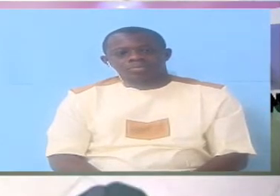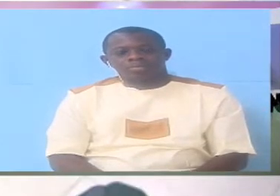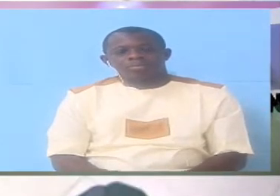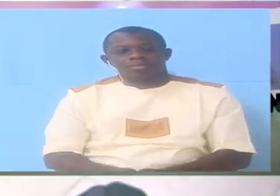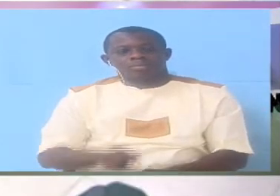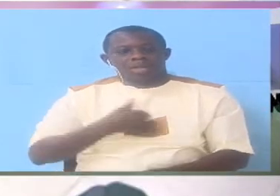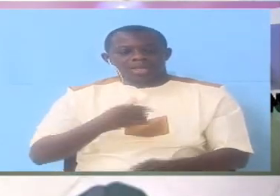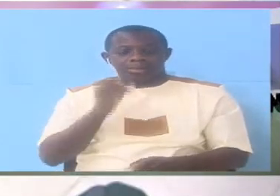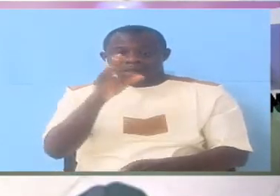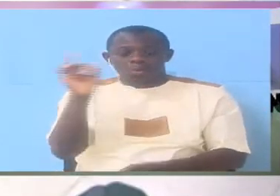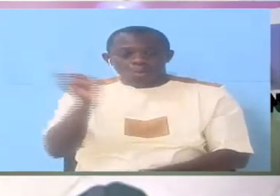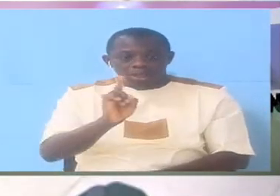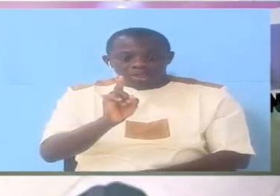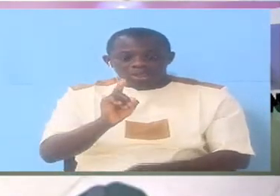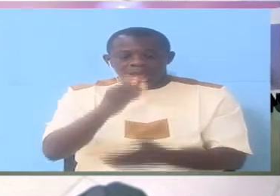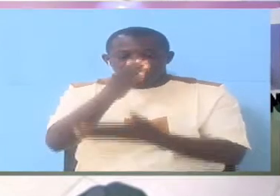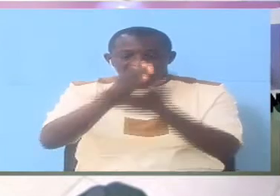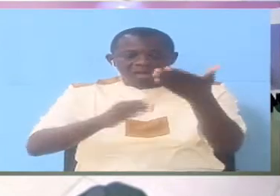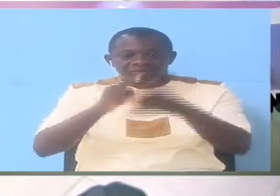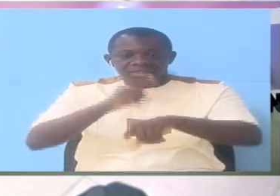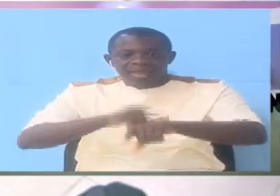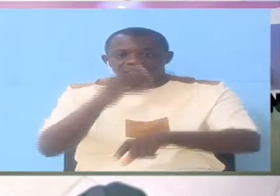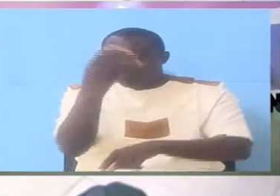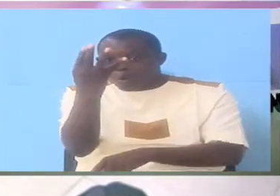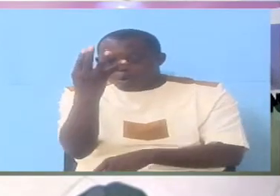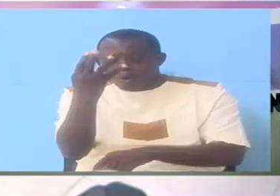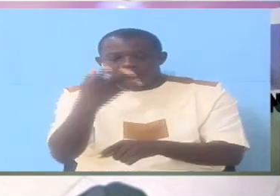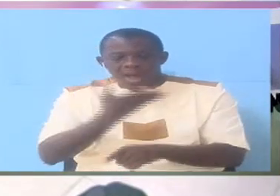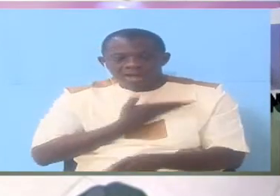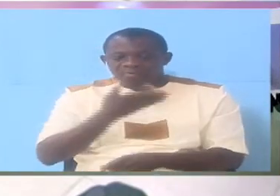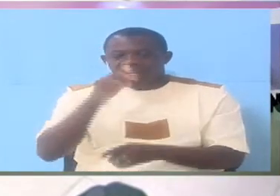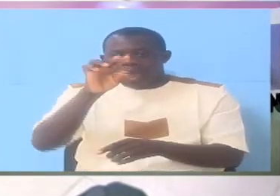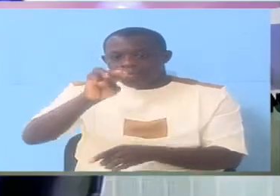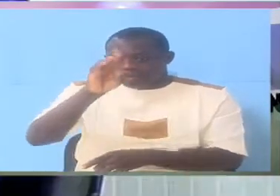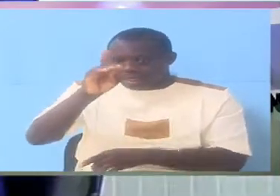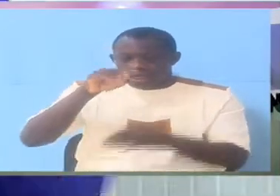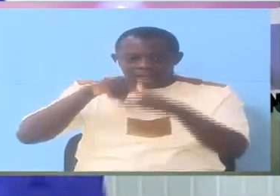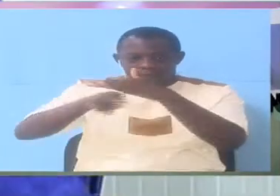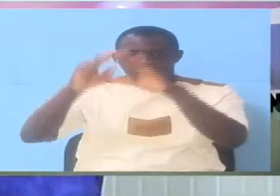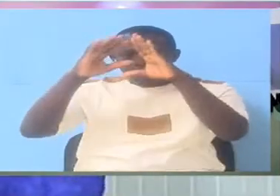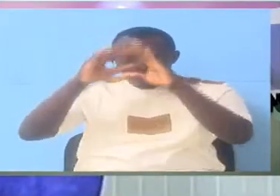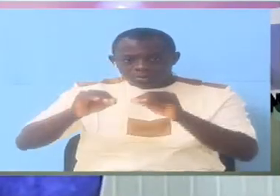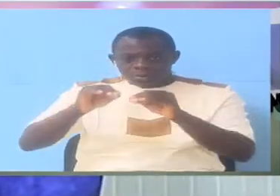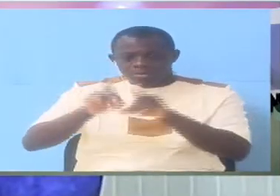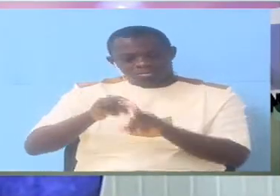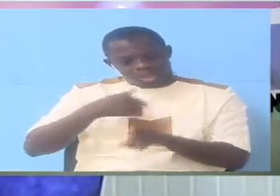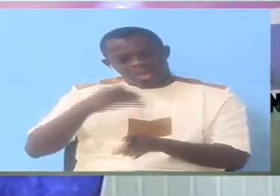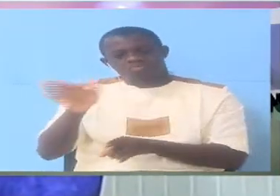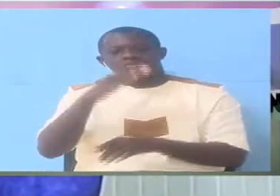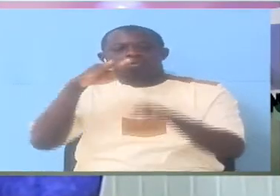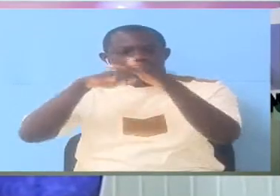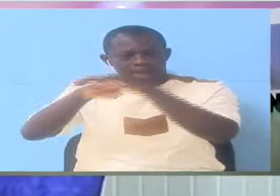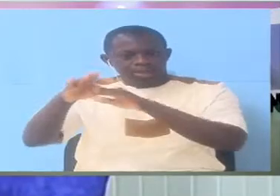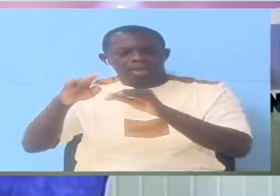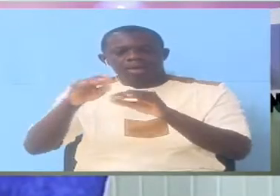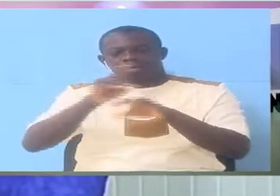I said, what? 4:30 and you have the MD inside the office? So I went there.